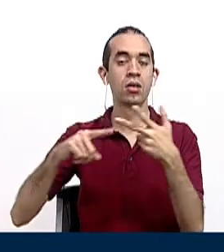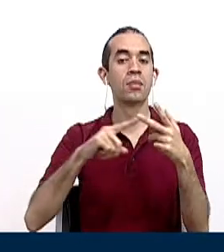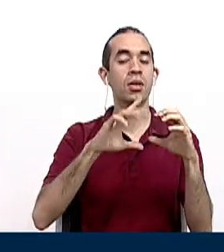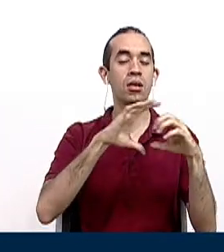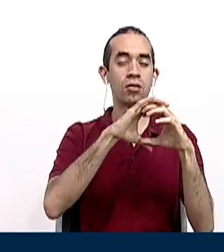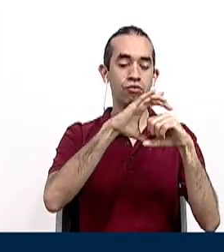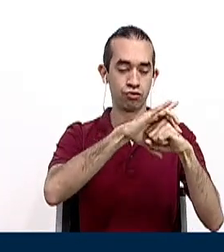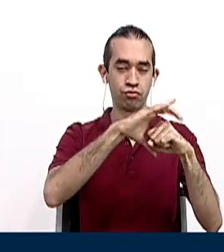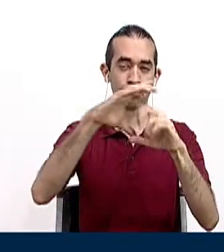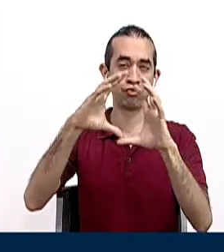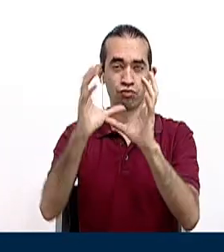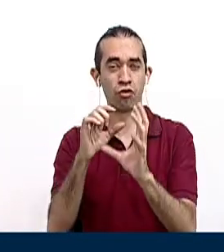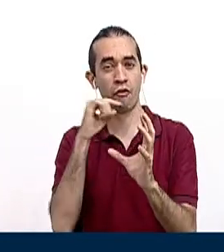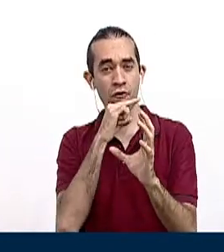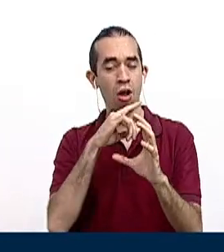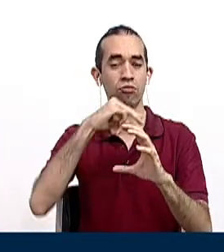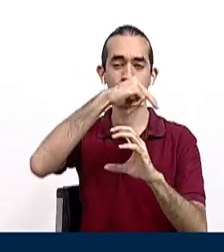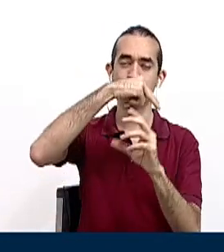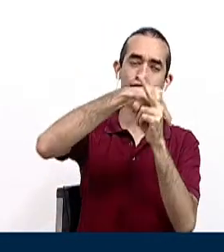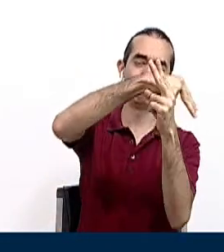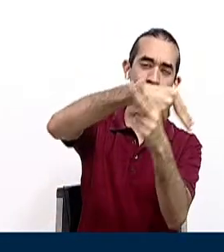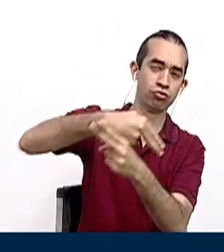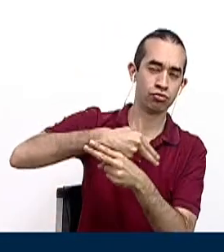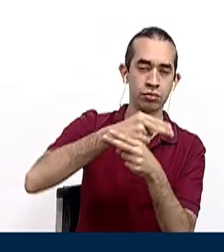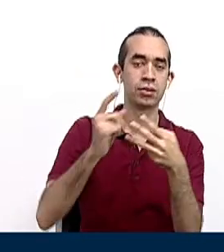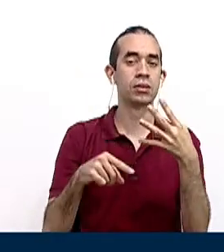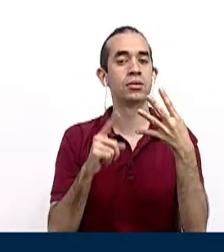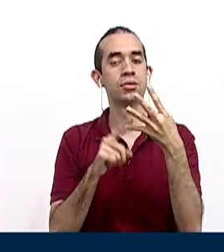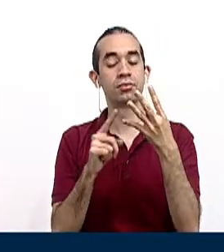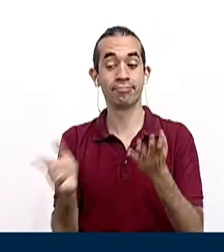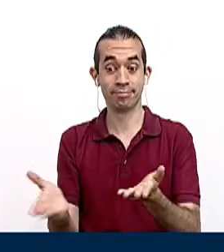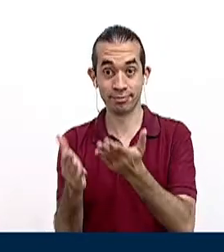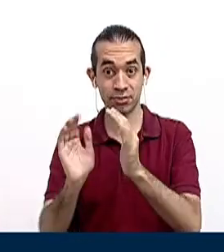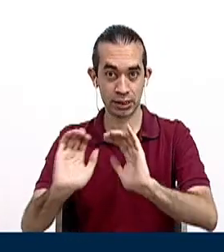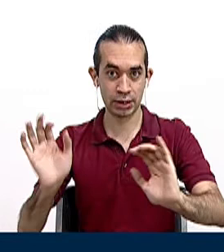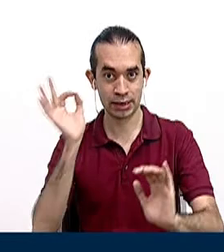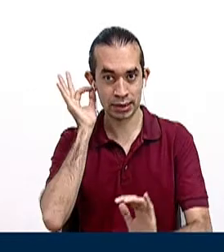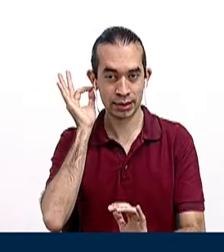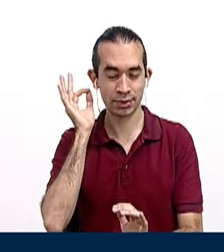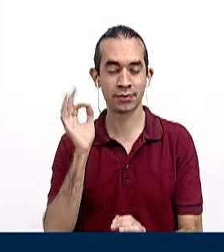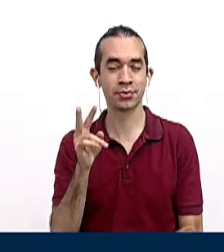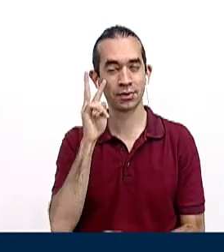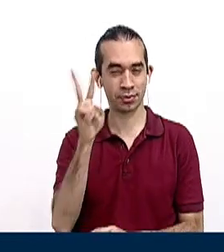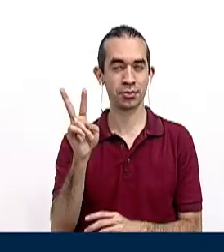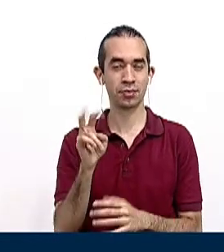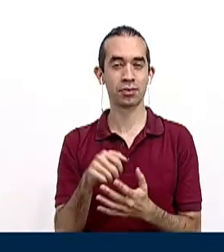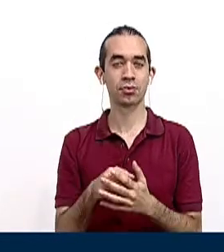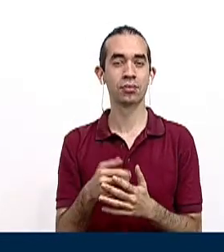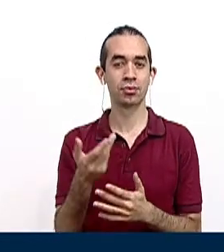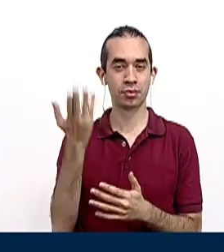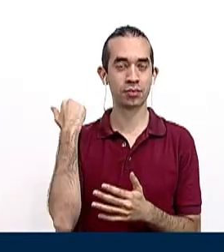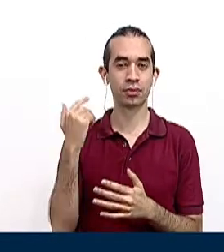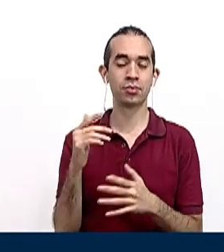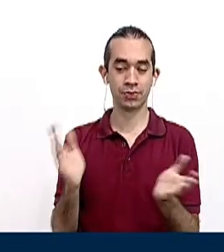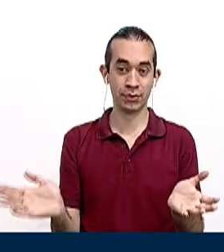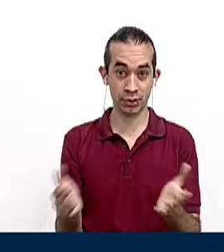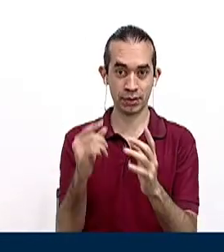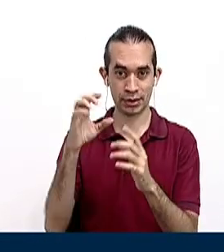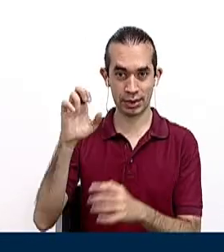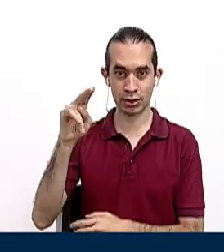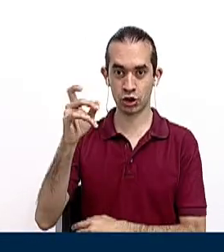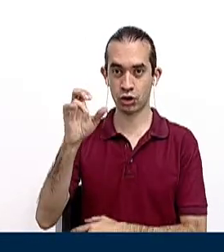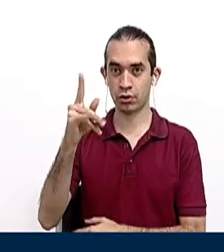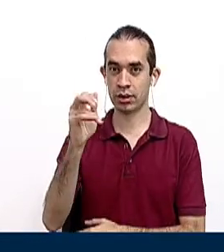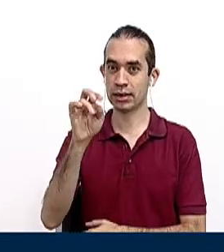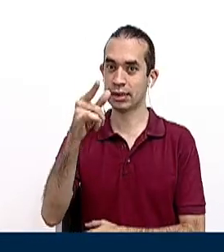satellite, and she has worked encouraging girls out there, right? We saw that word before, encourage. So